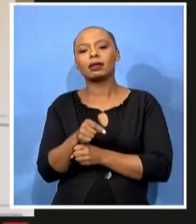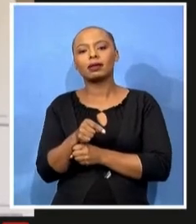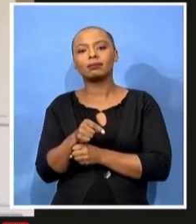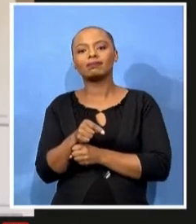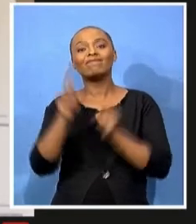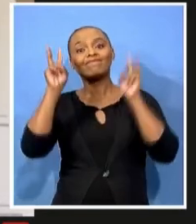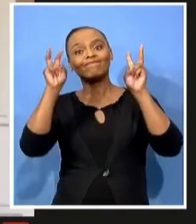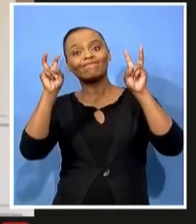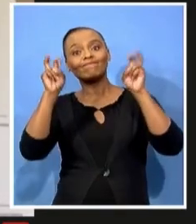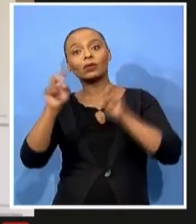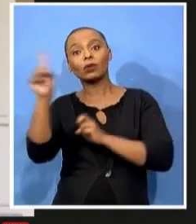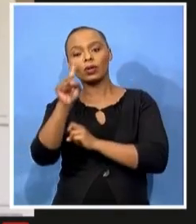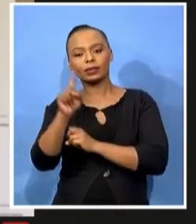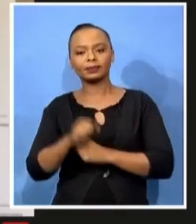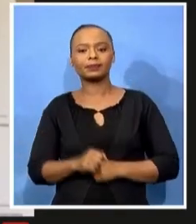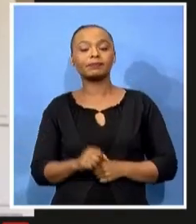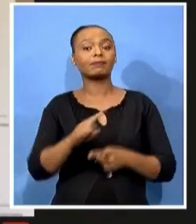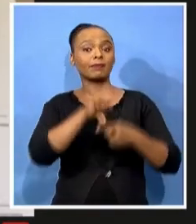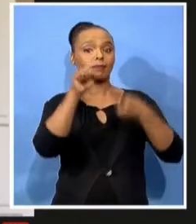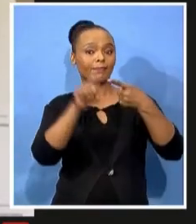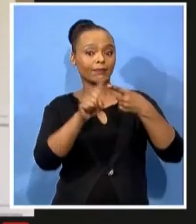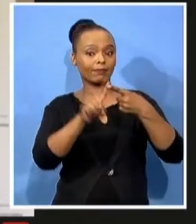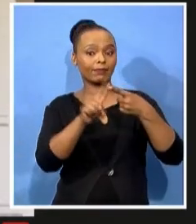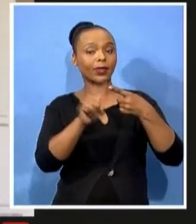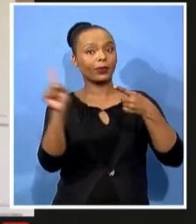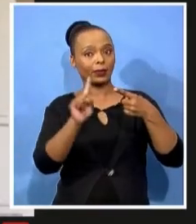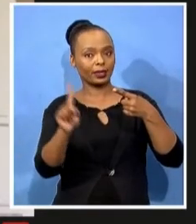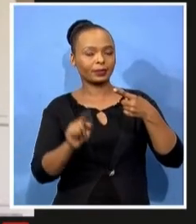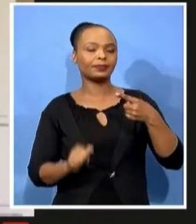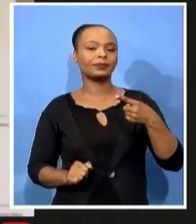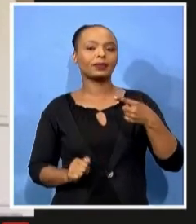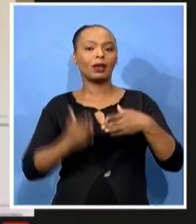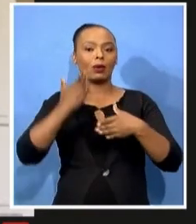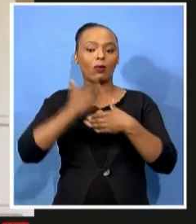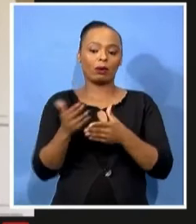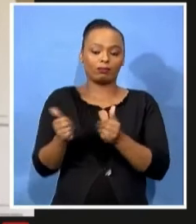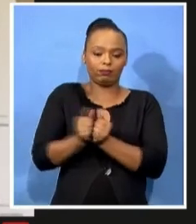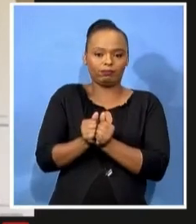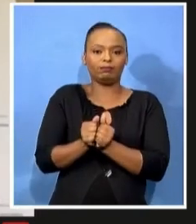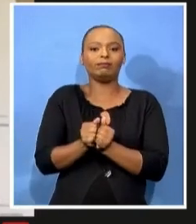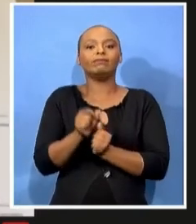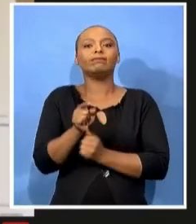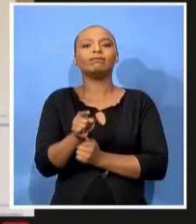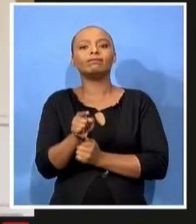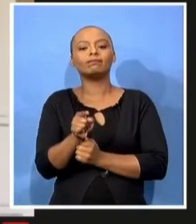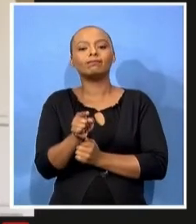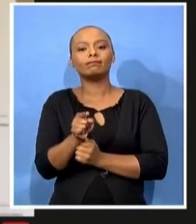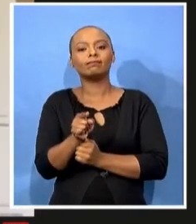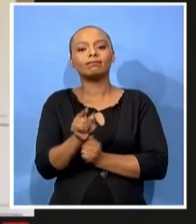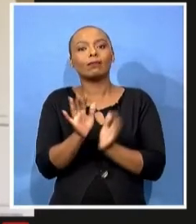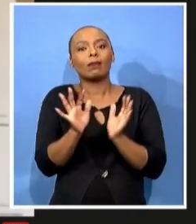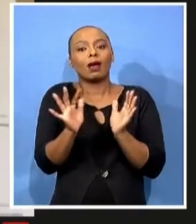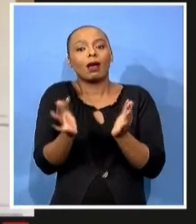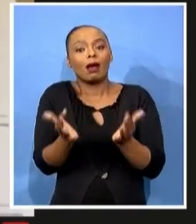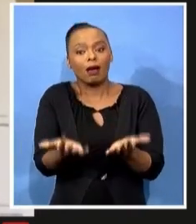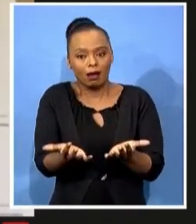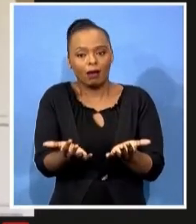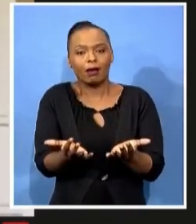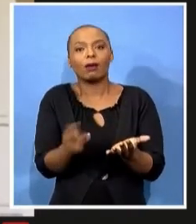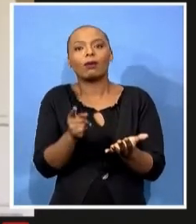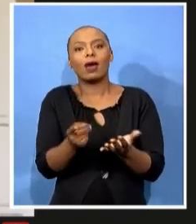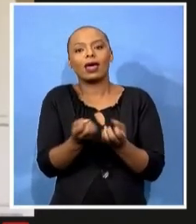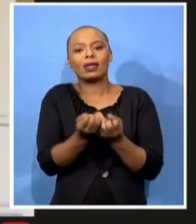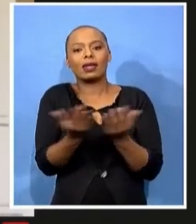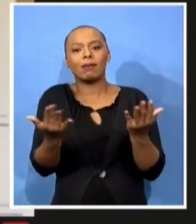was that we worked together on pooling the numbers of countries together to try and